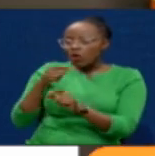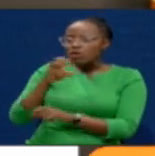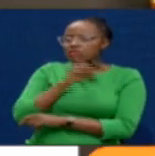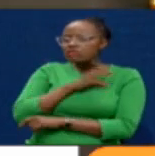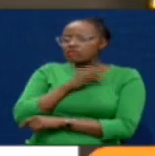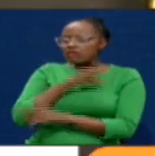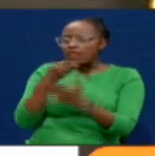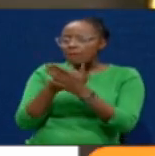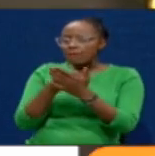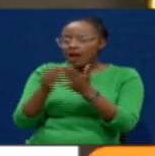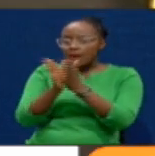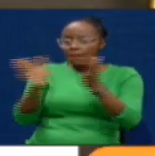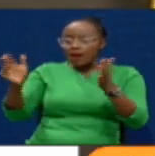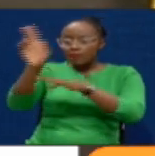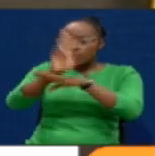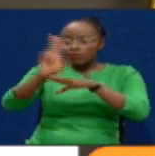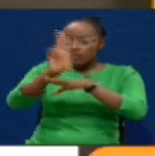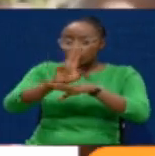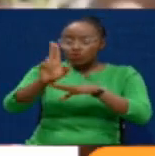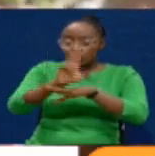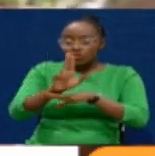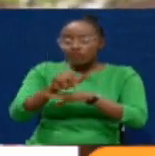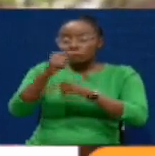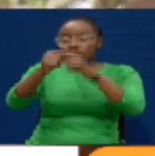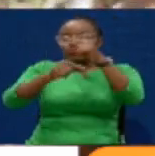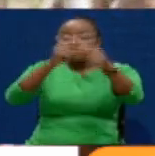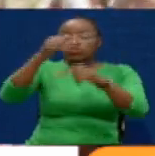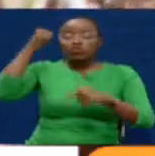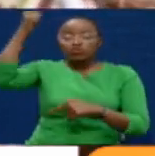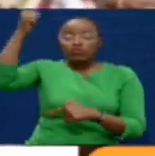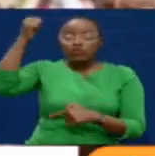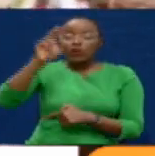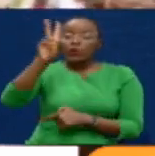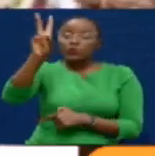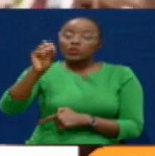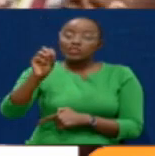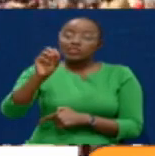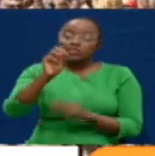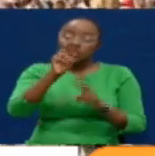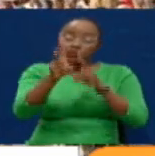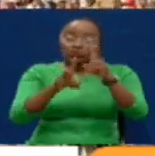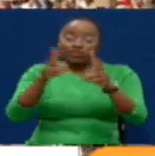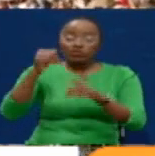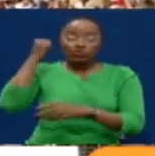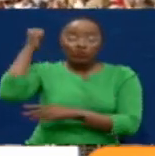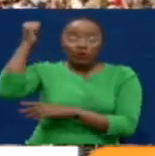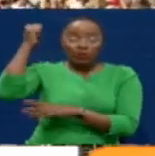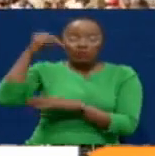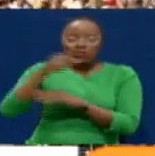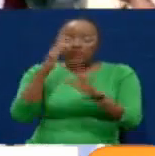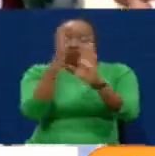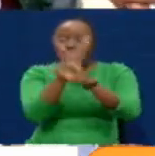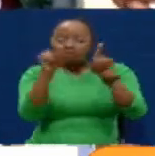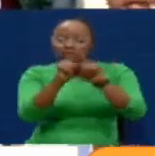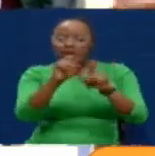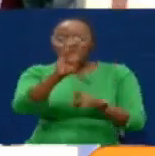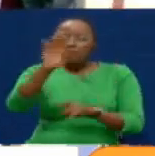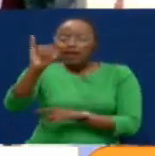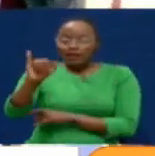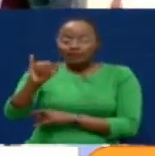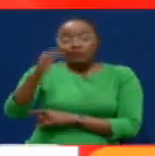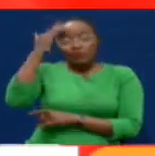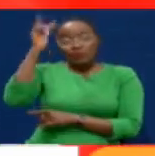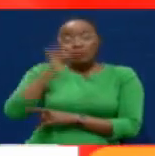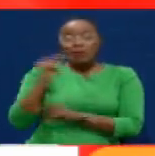kwa fedha za umma zilikuwa zinatumika kueneza siasa za mwaka 2022 na kufichwa kama BBI. We know they